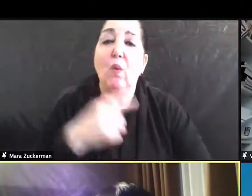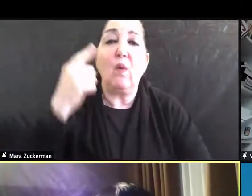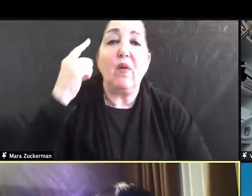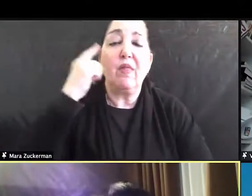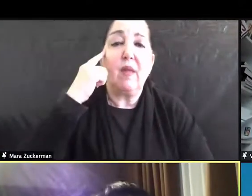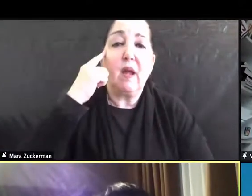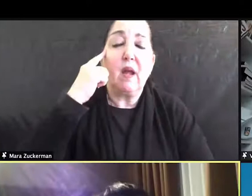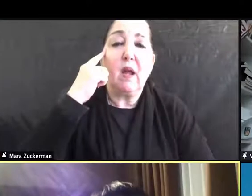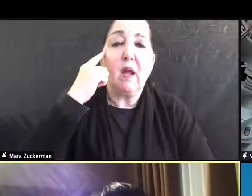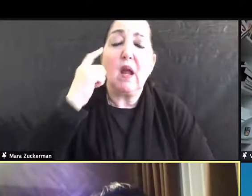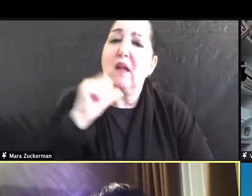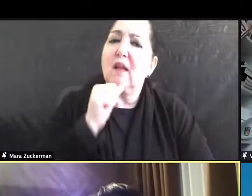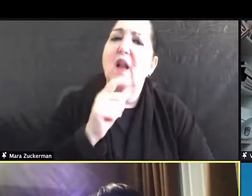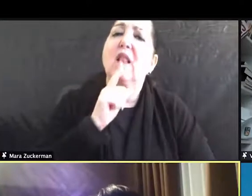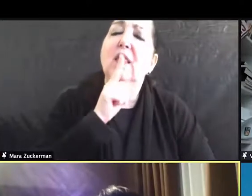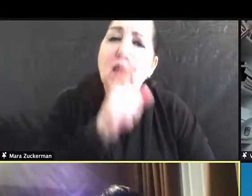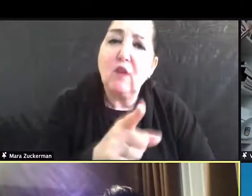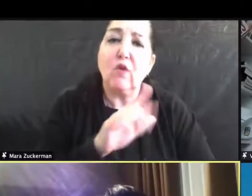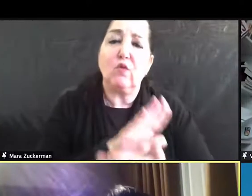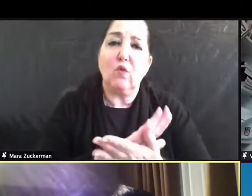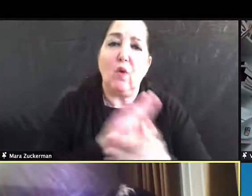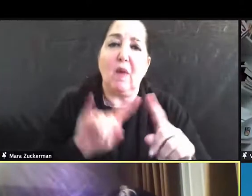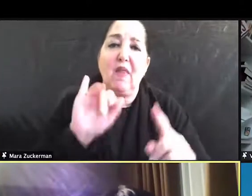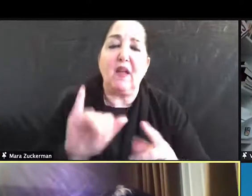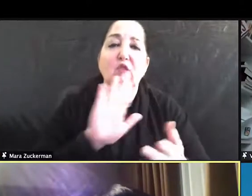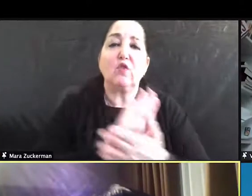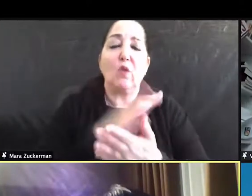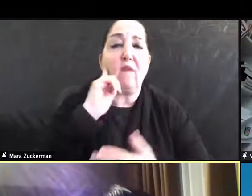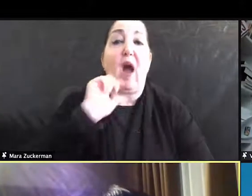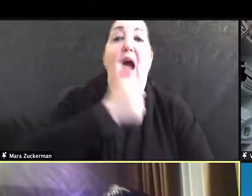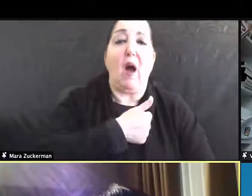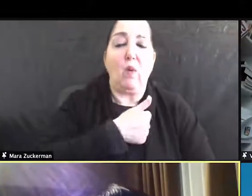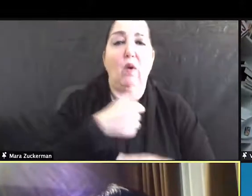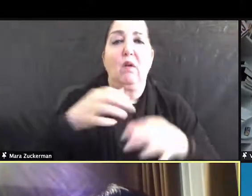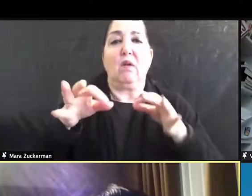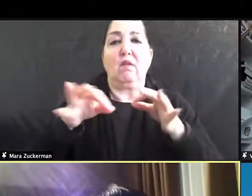not a literal school, it's a school for our own definition. And then we believe that